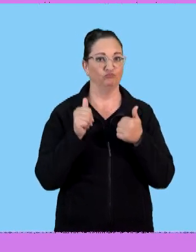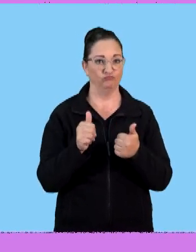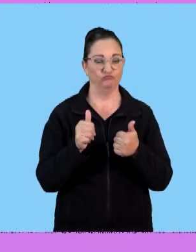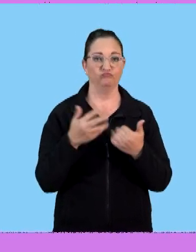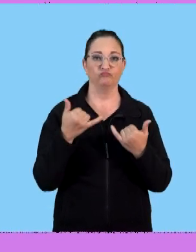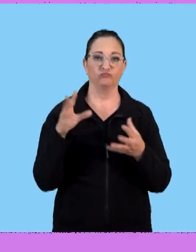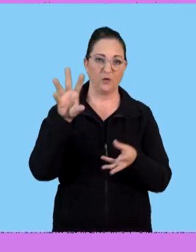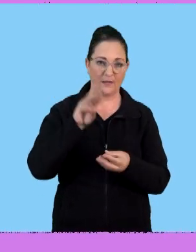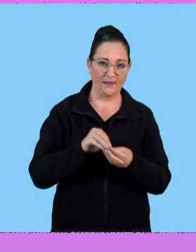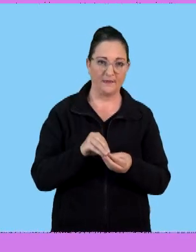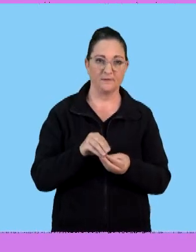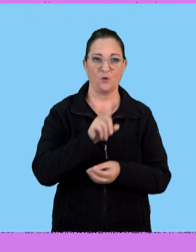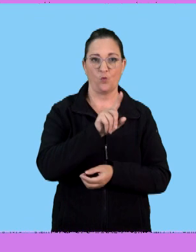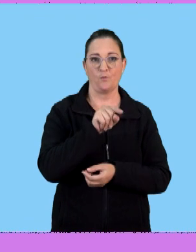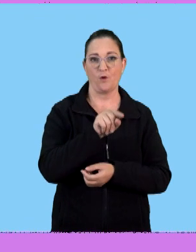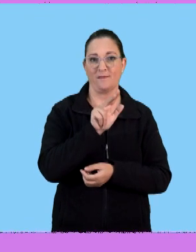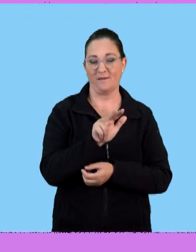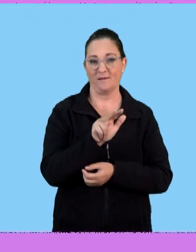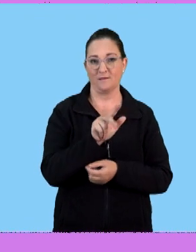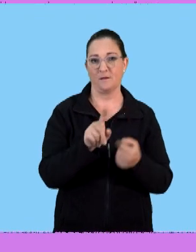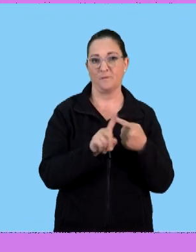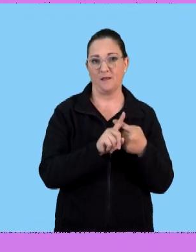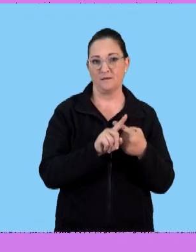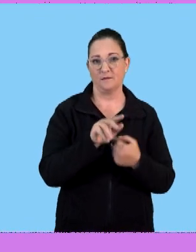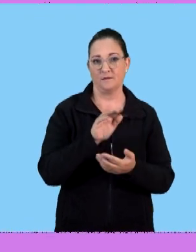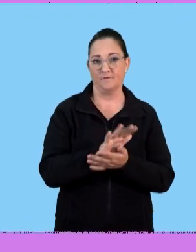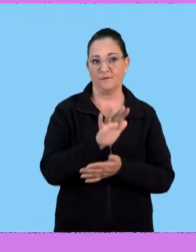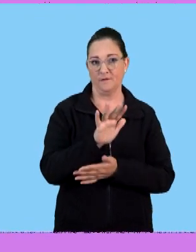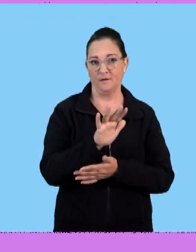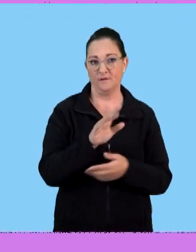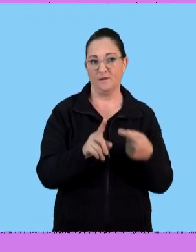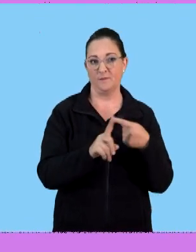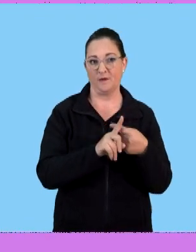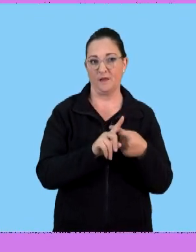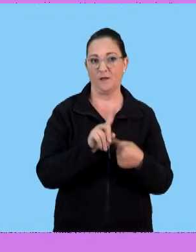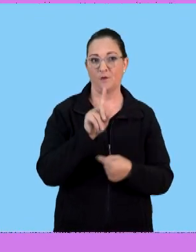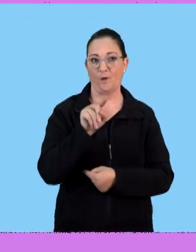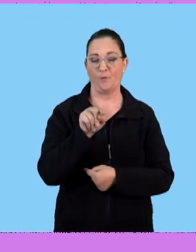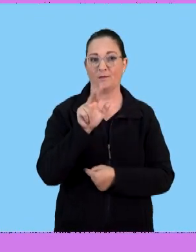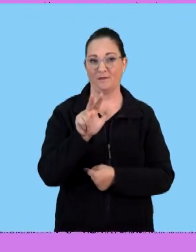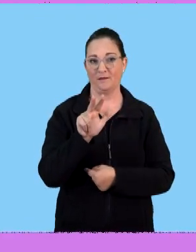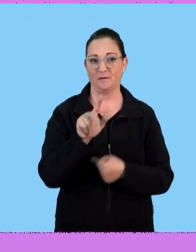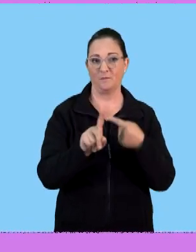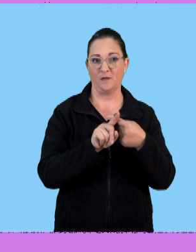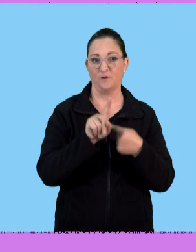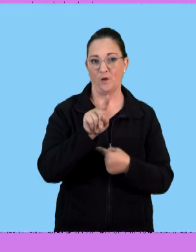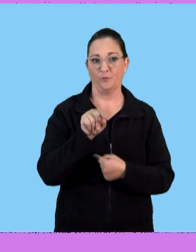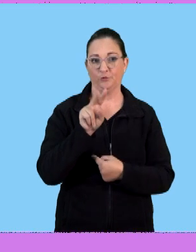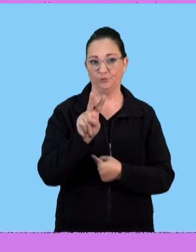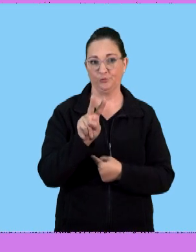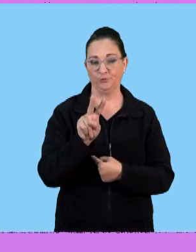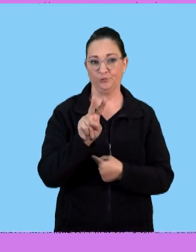Guys, are we clear? So let's add all our sides together. 1.8 plus 15 plus